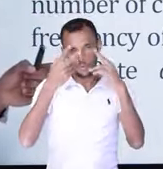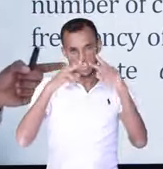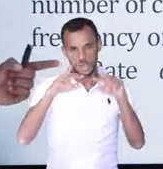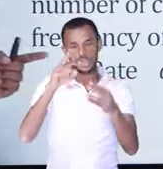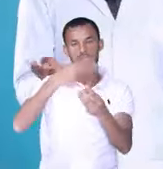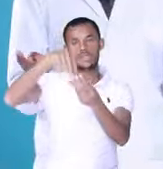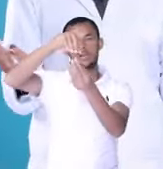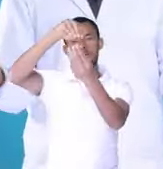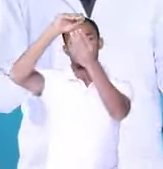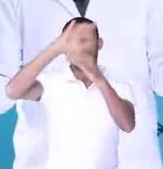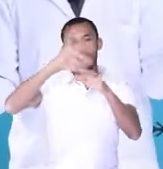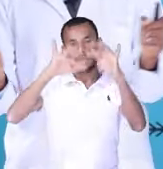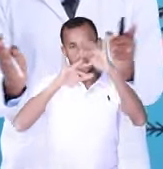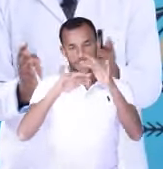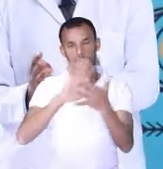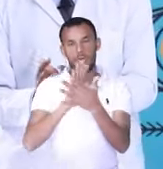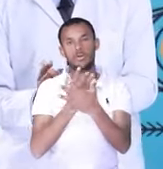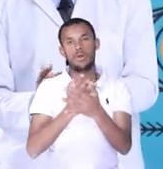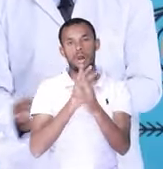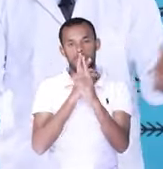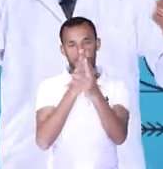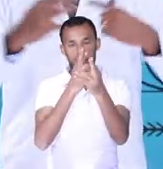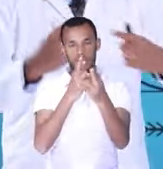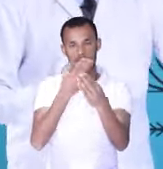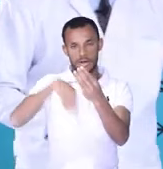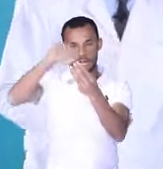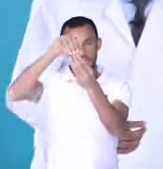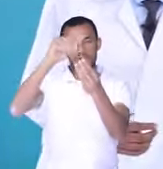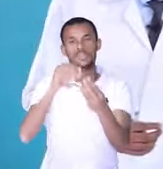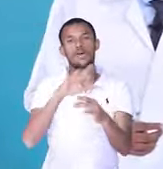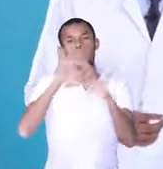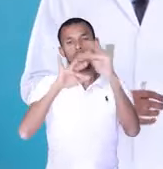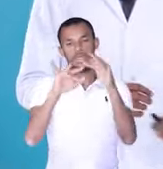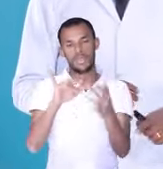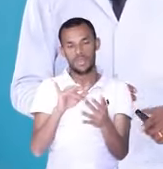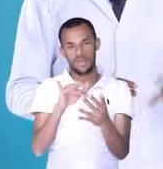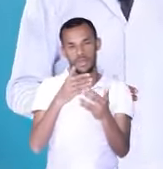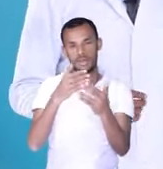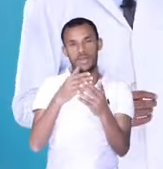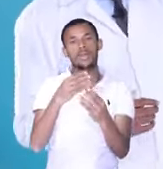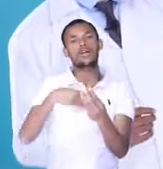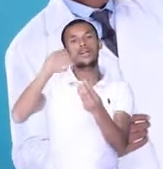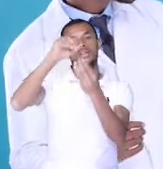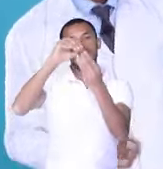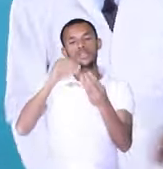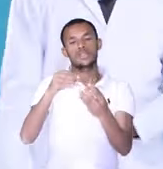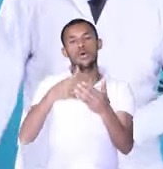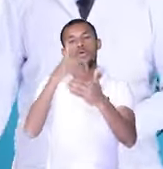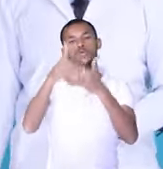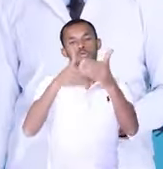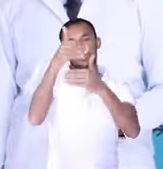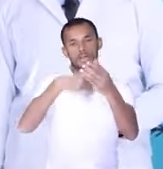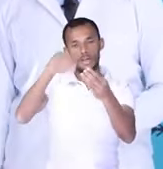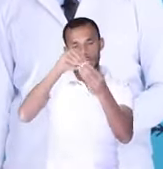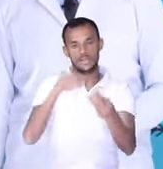increases, the contact between the reactant particle increases, the contact increases, the collision increases, the collision increases,